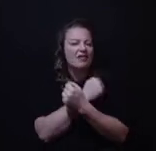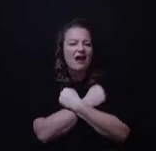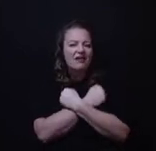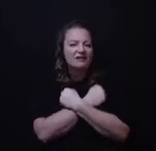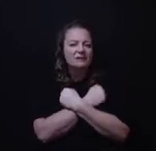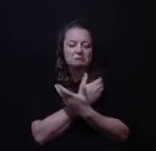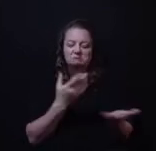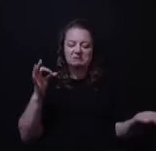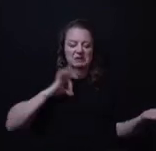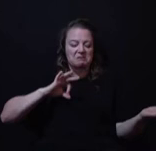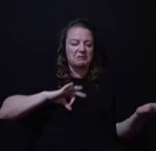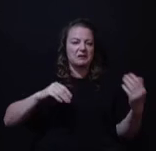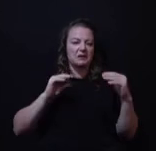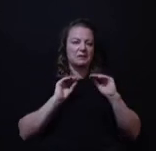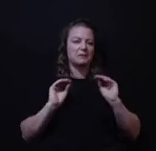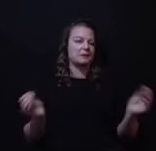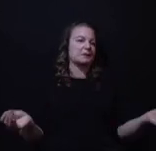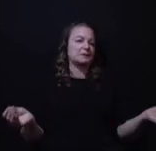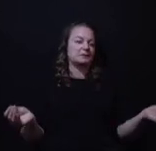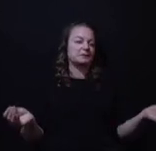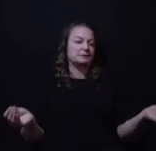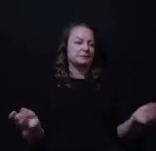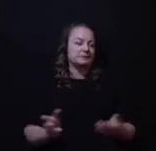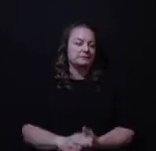me nothing.